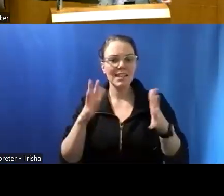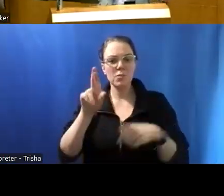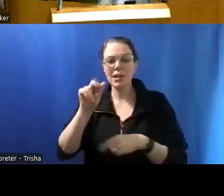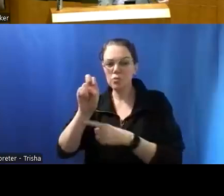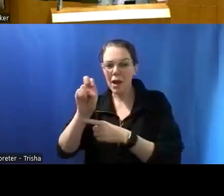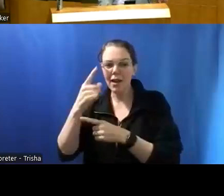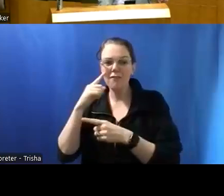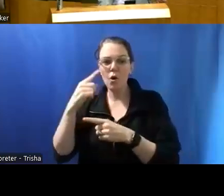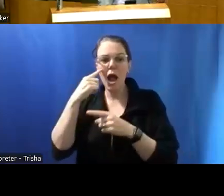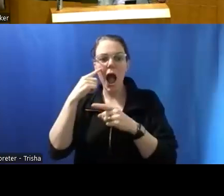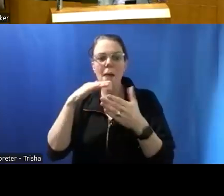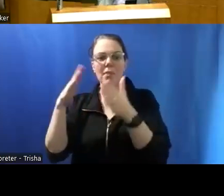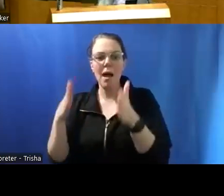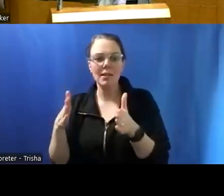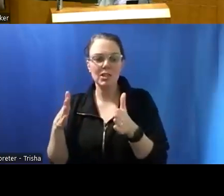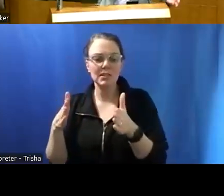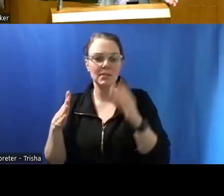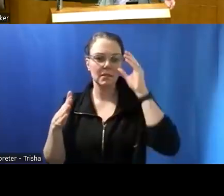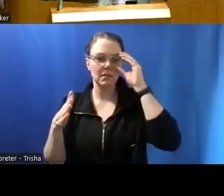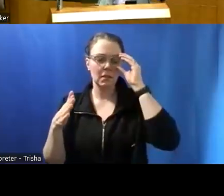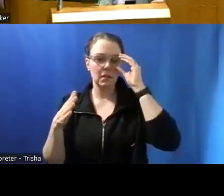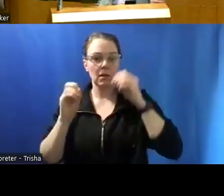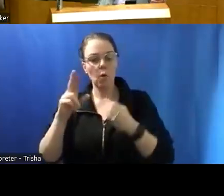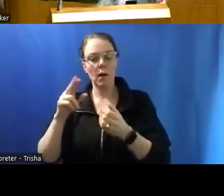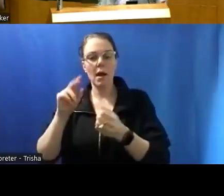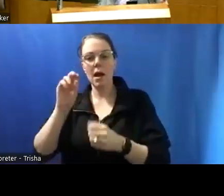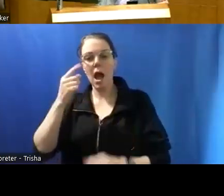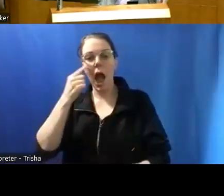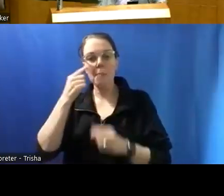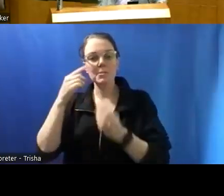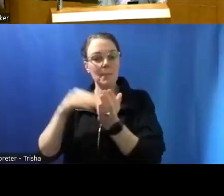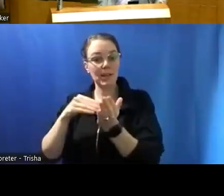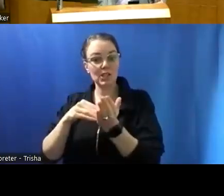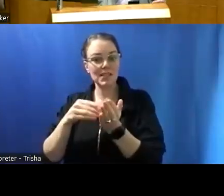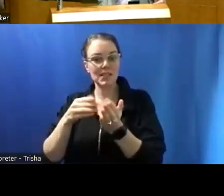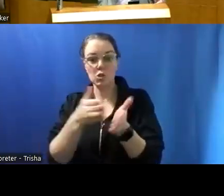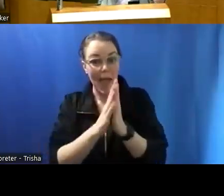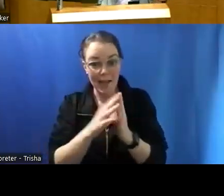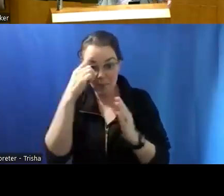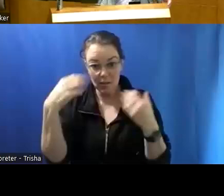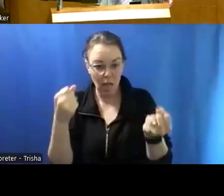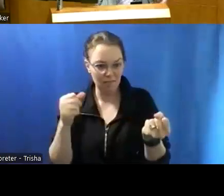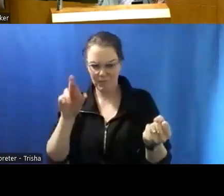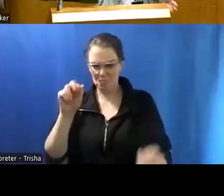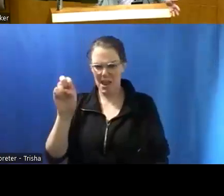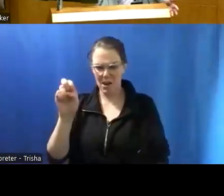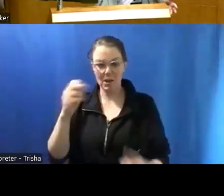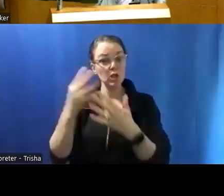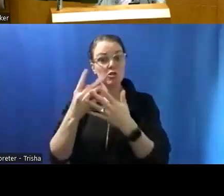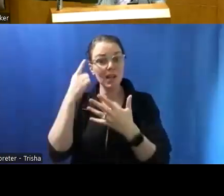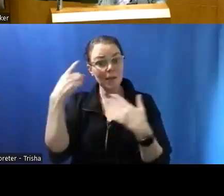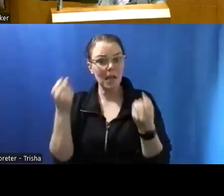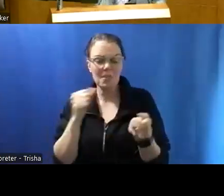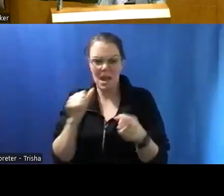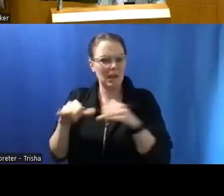ophthalmologists or ophthalmic nurses to ask about mental health issues. Screening for mental health problems is not common in